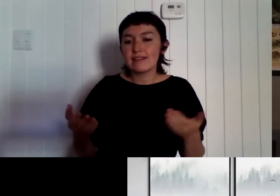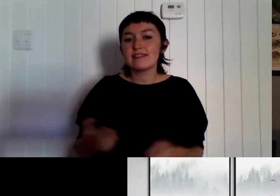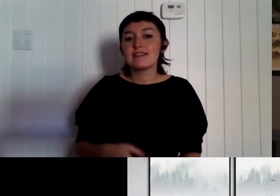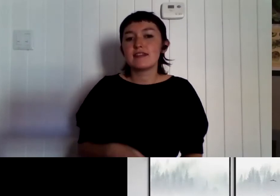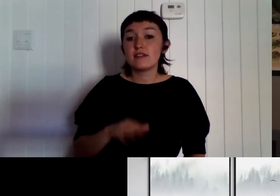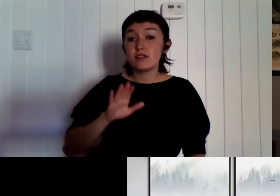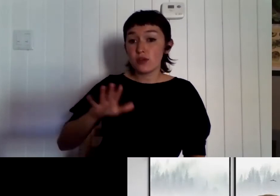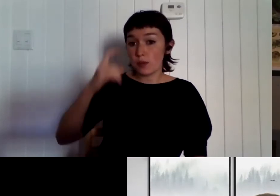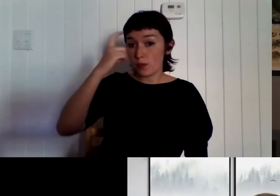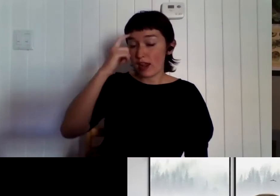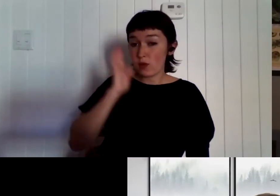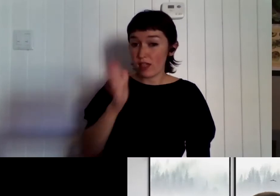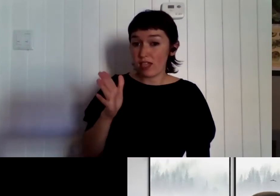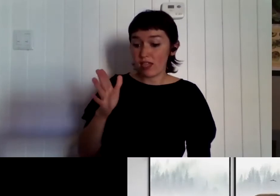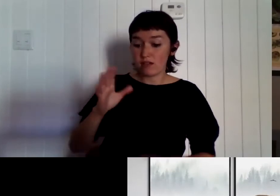out?